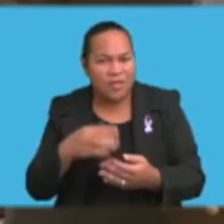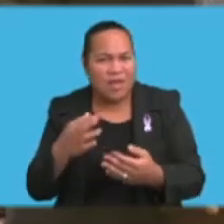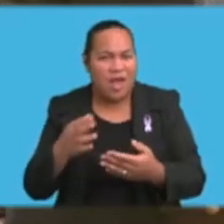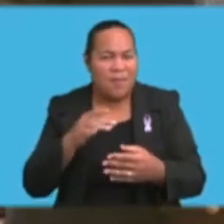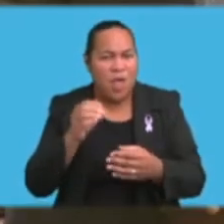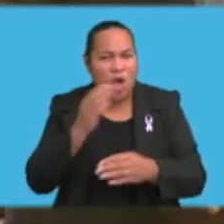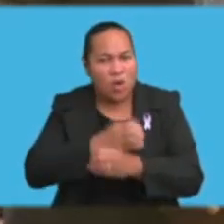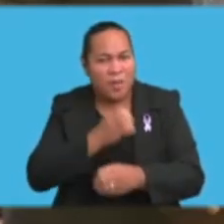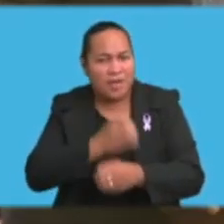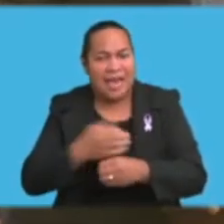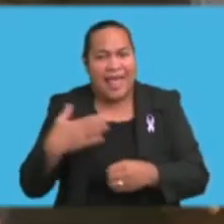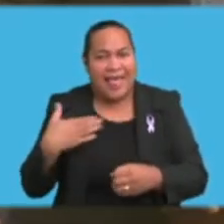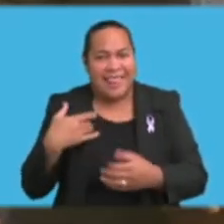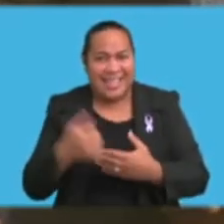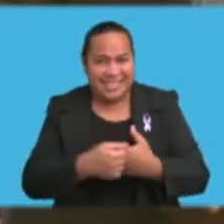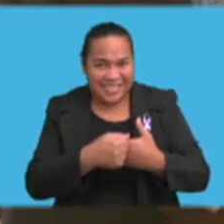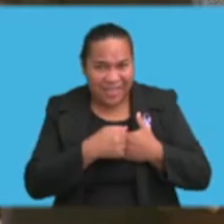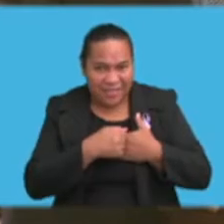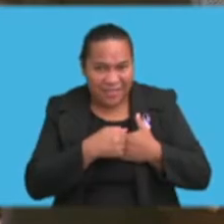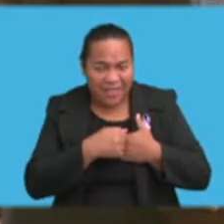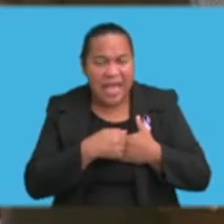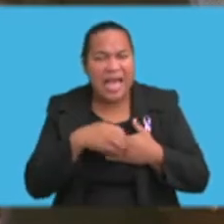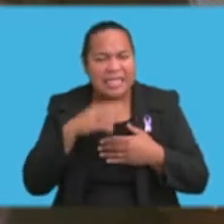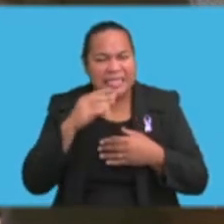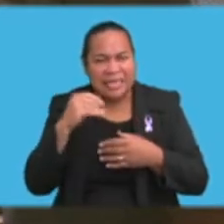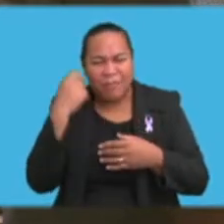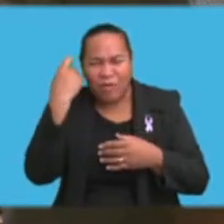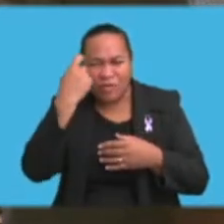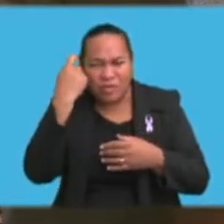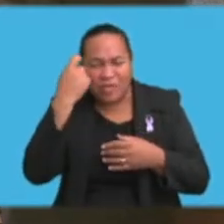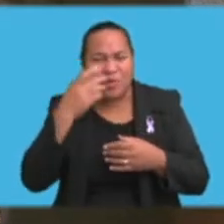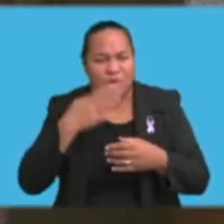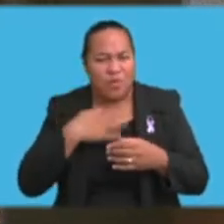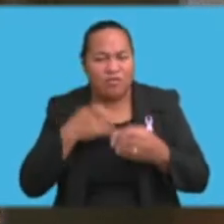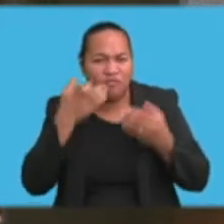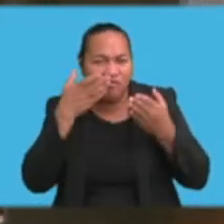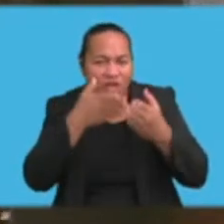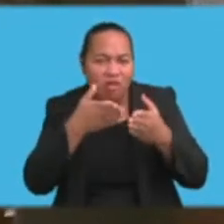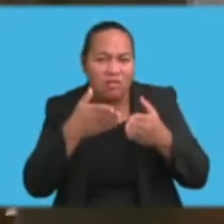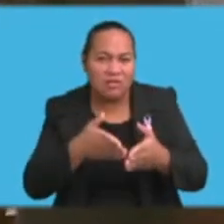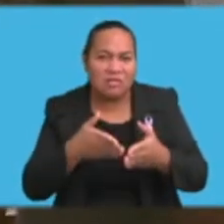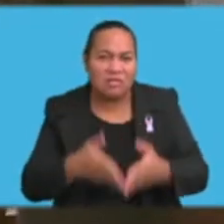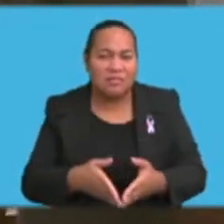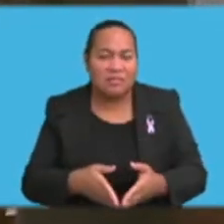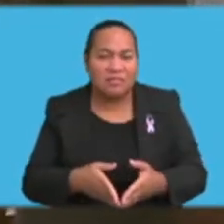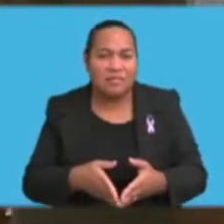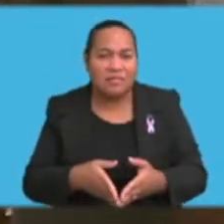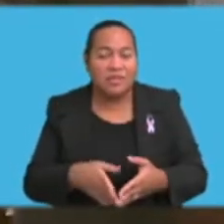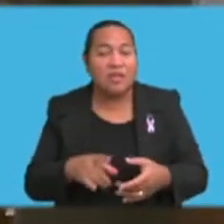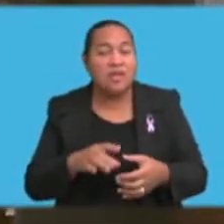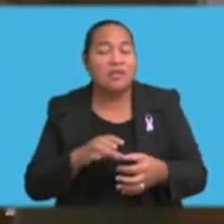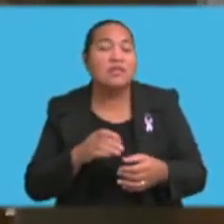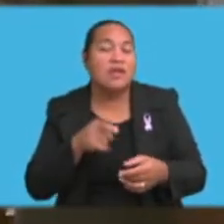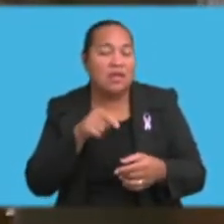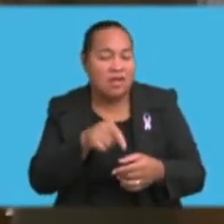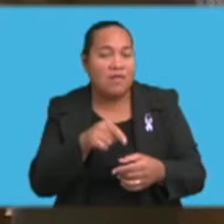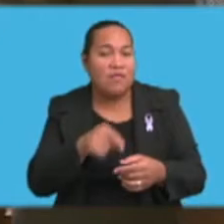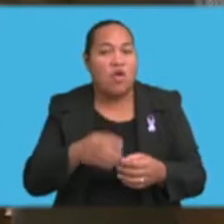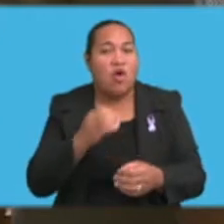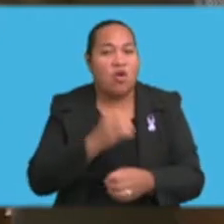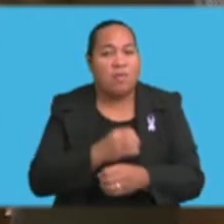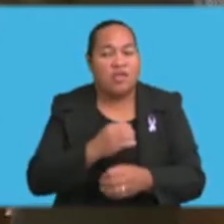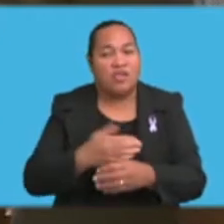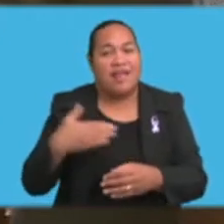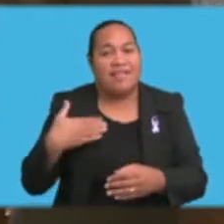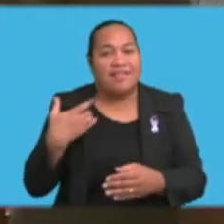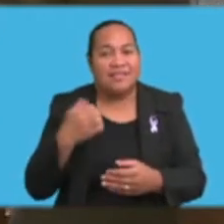safety, and also raise some concerns and areas that we want to focus on in relation to occupational health and safety in the interest